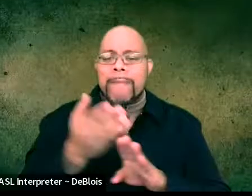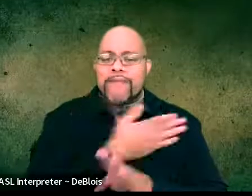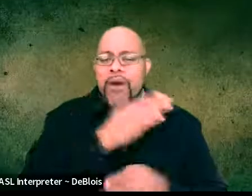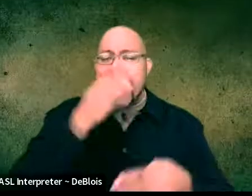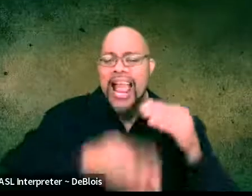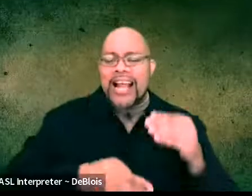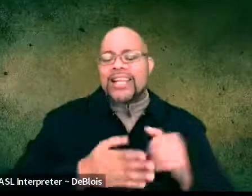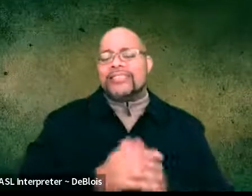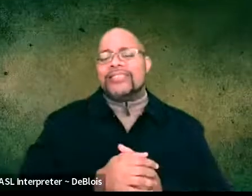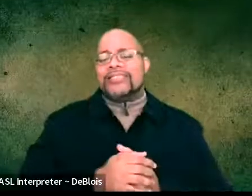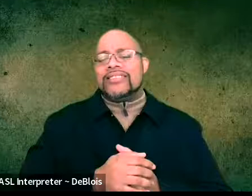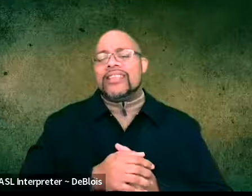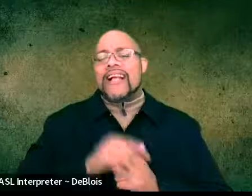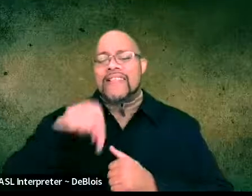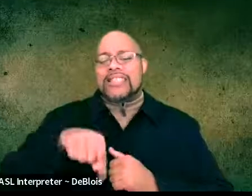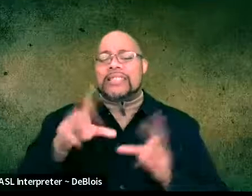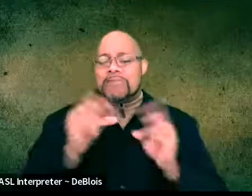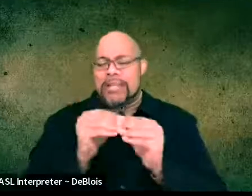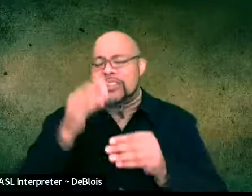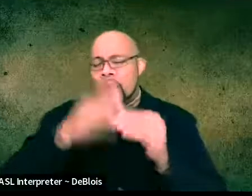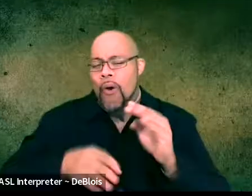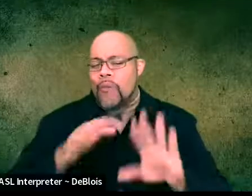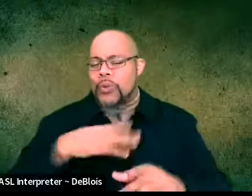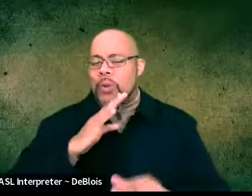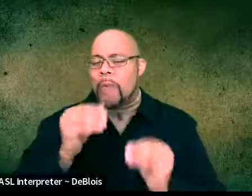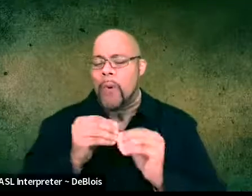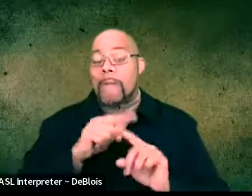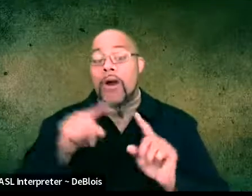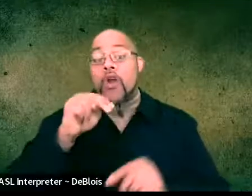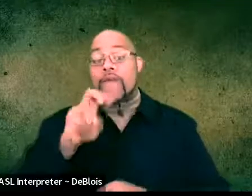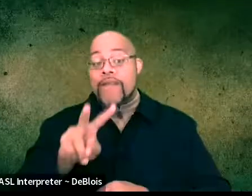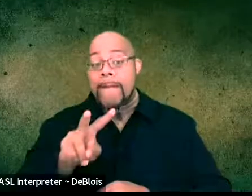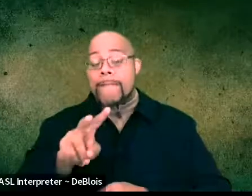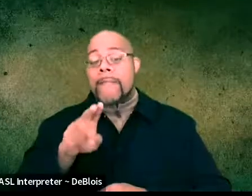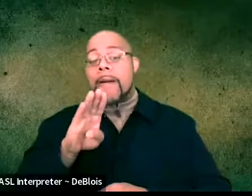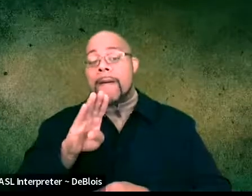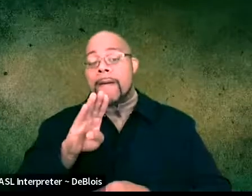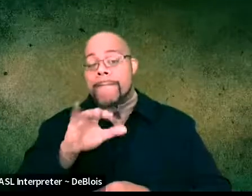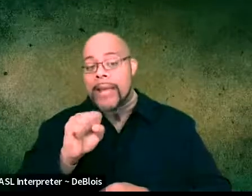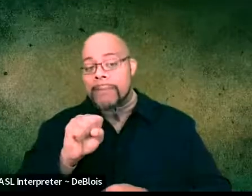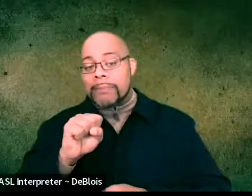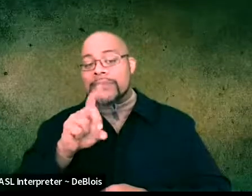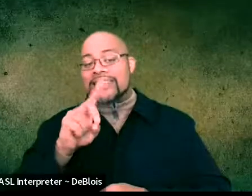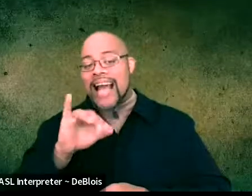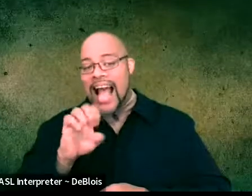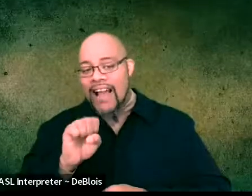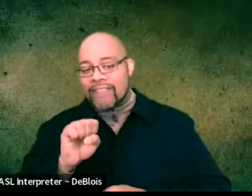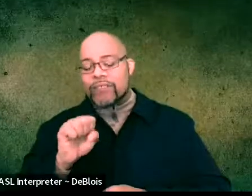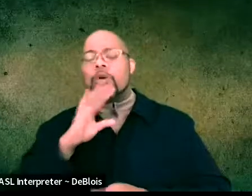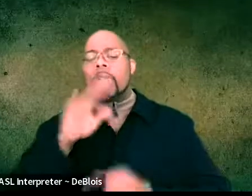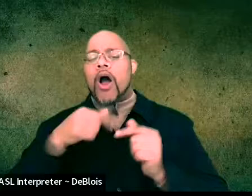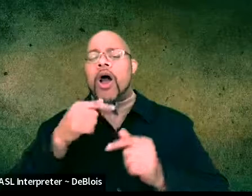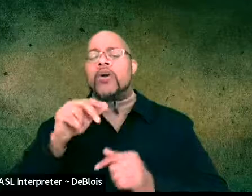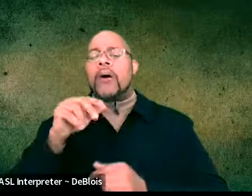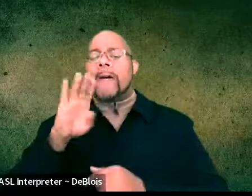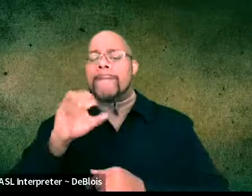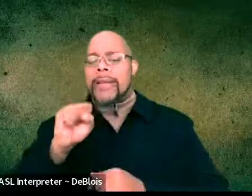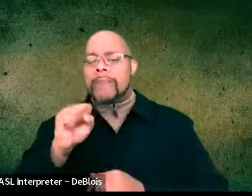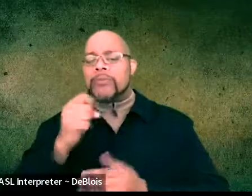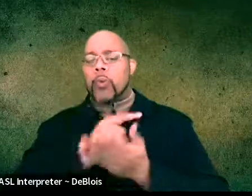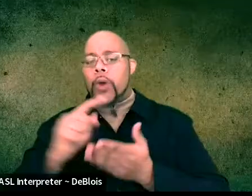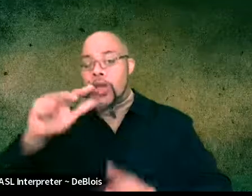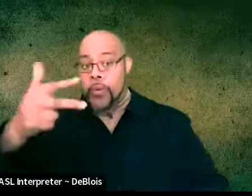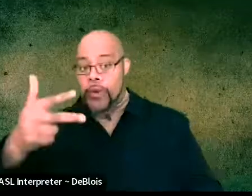of this call is over. But November's BIMS Dives will be all about BIMS Week 3. And so, yeah, make sure you tune